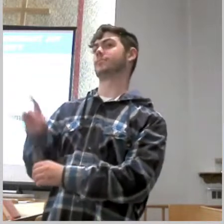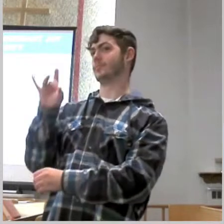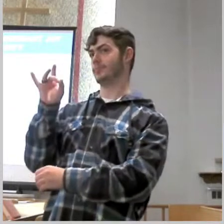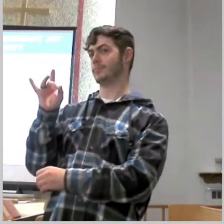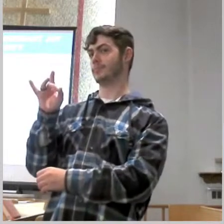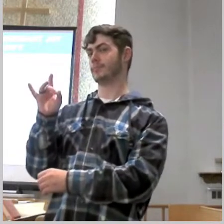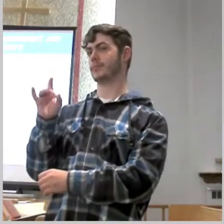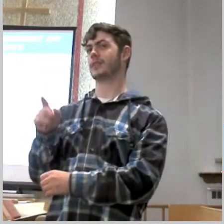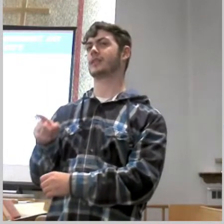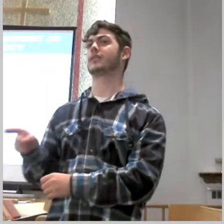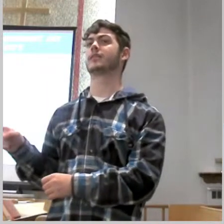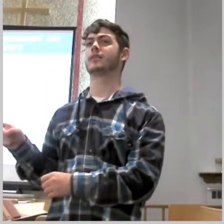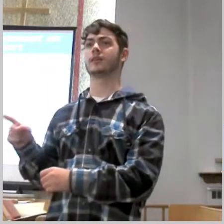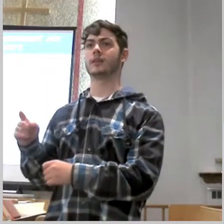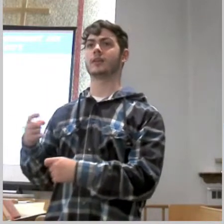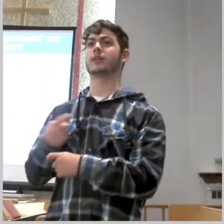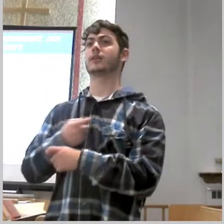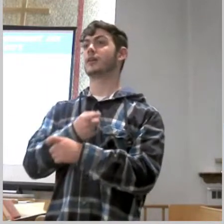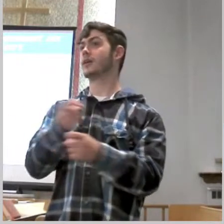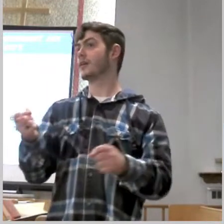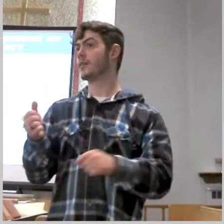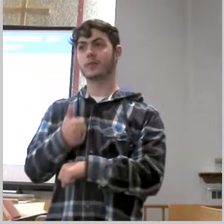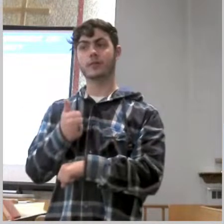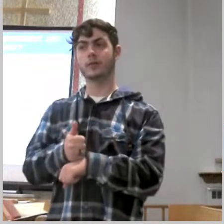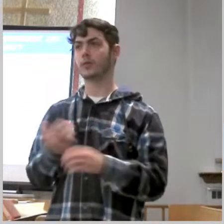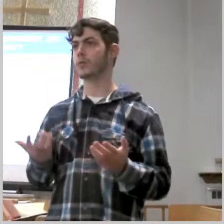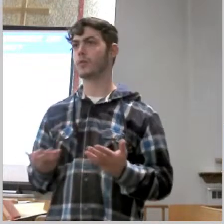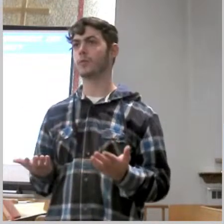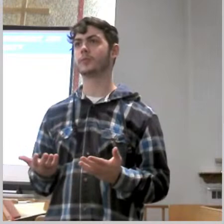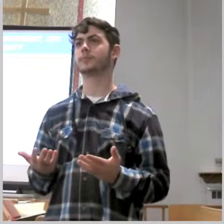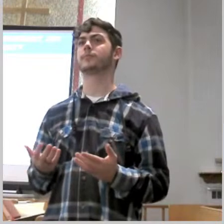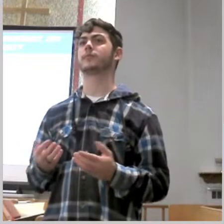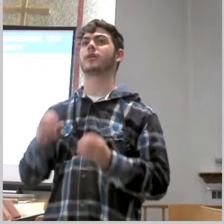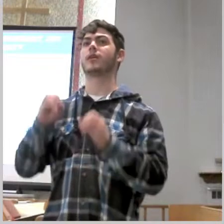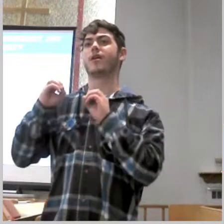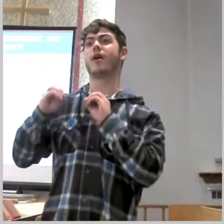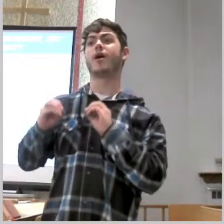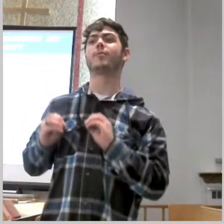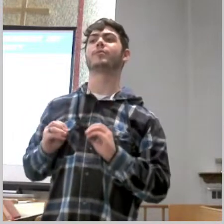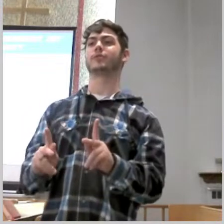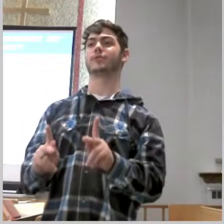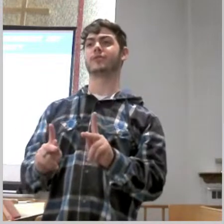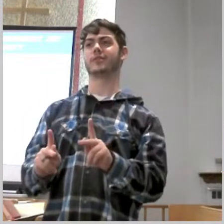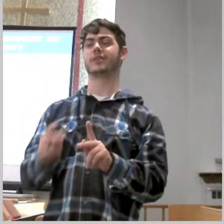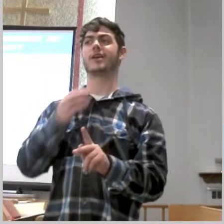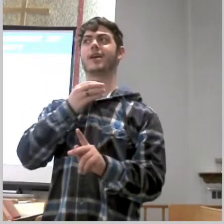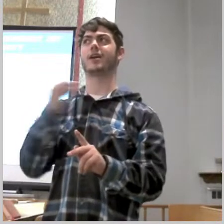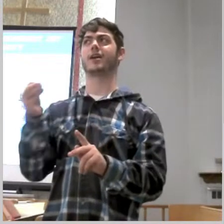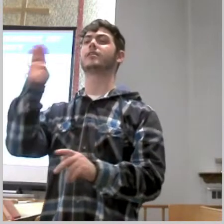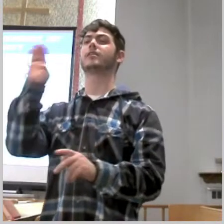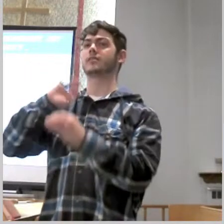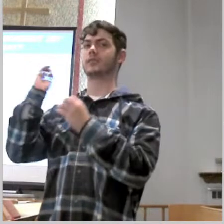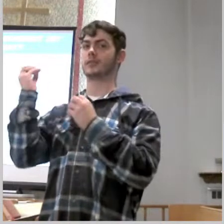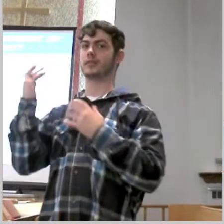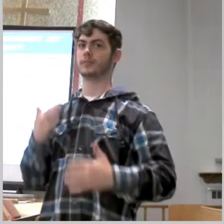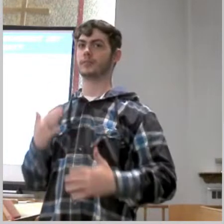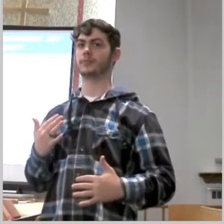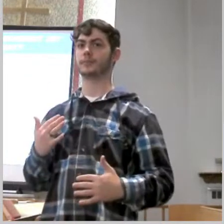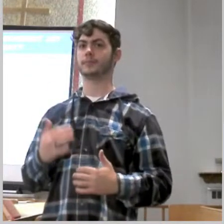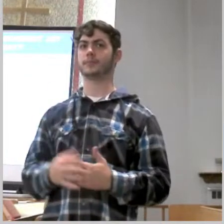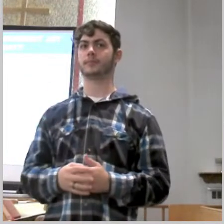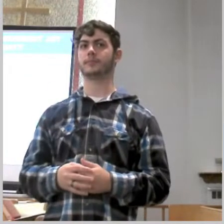their giving, and we're going to see this in a minute, by opportunity and by the grace of God. Those two linked